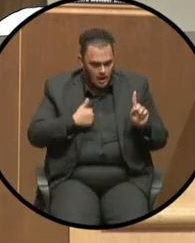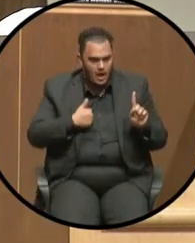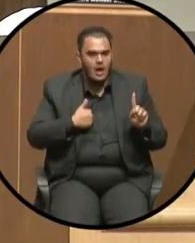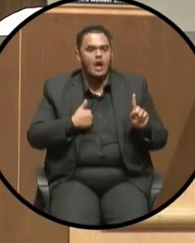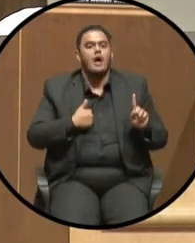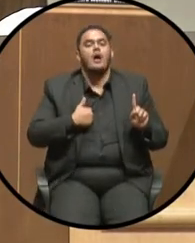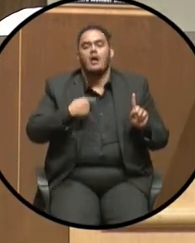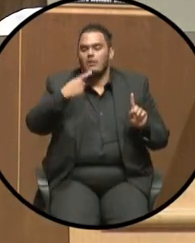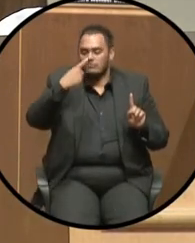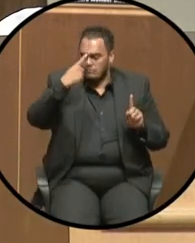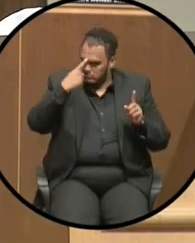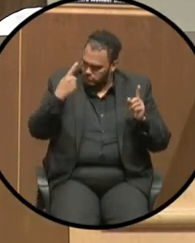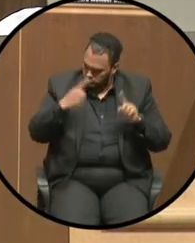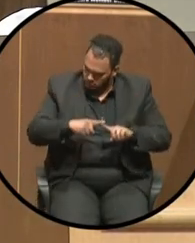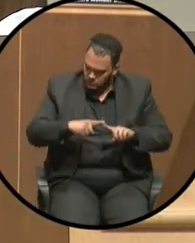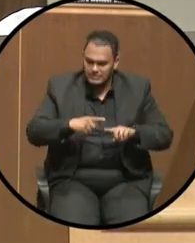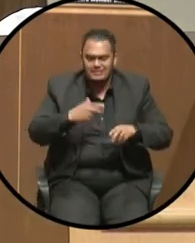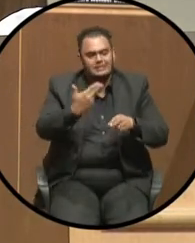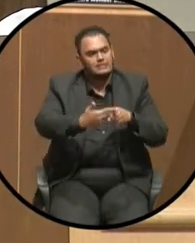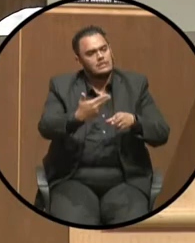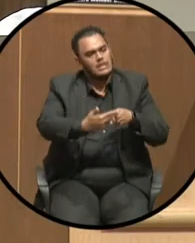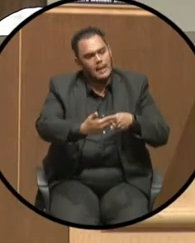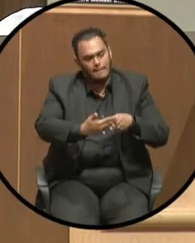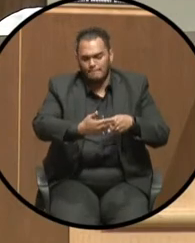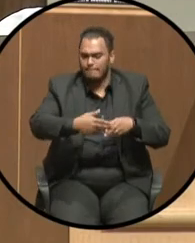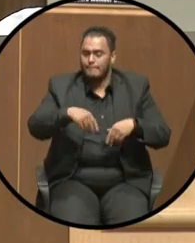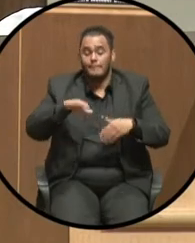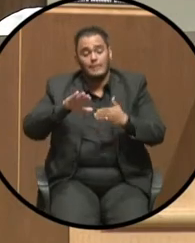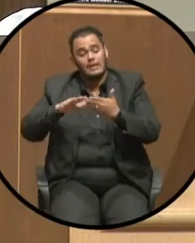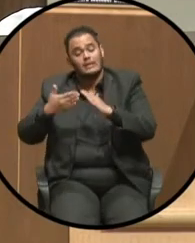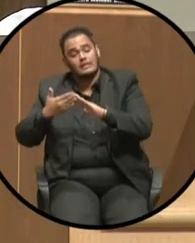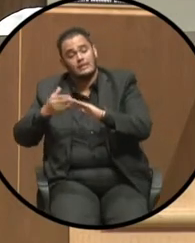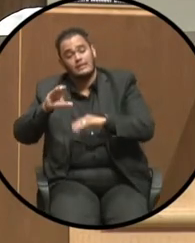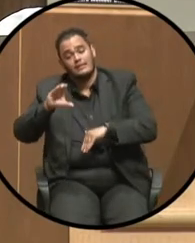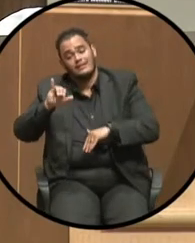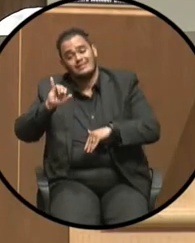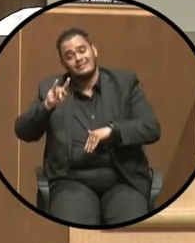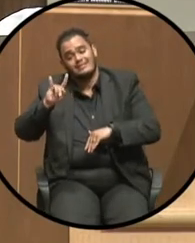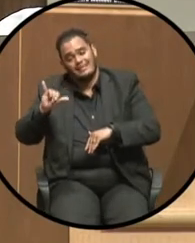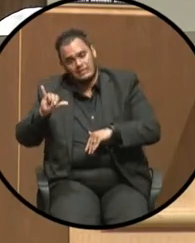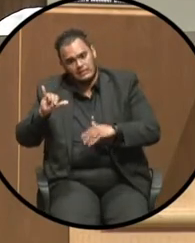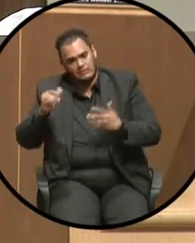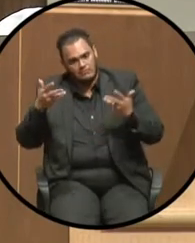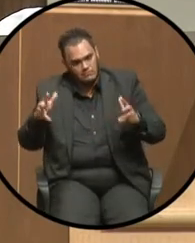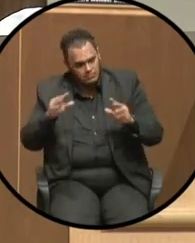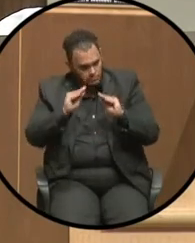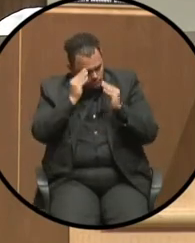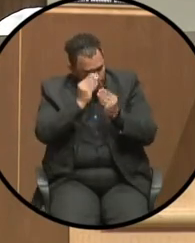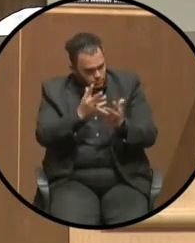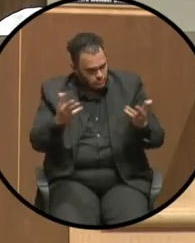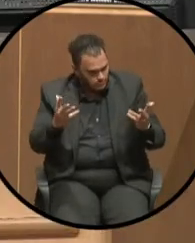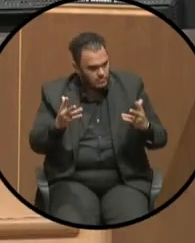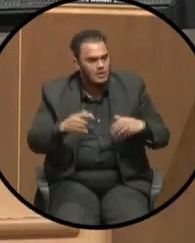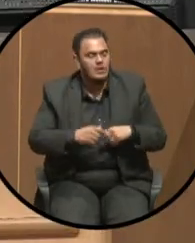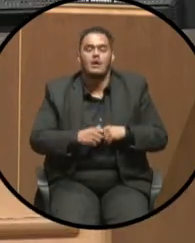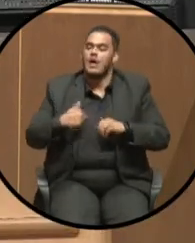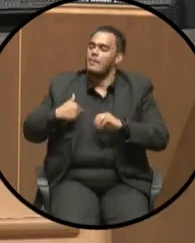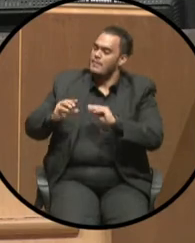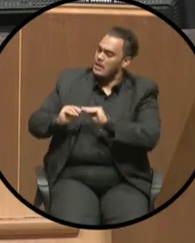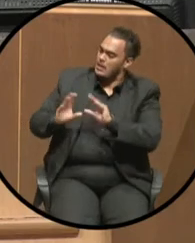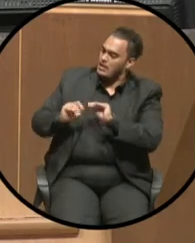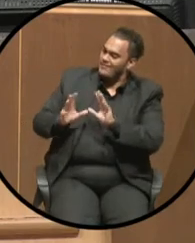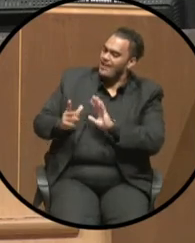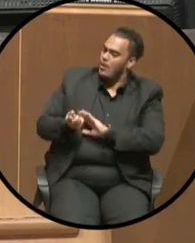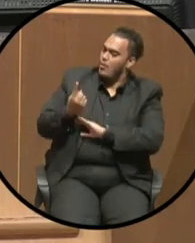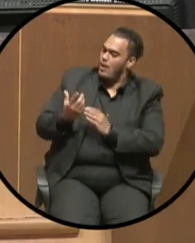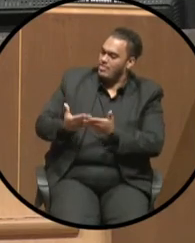us the name and the city. And that's just, those are my thoughts. Thank you. I feel strongly about that. Thank you. And let me clarify one thing.